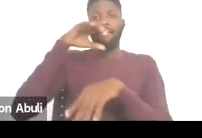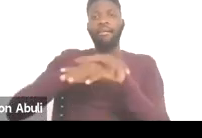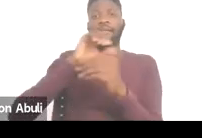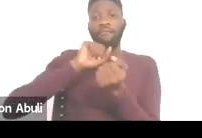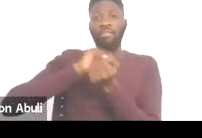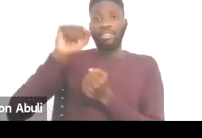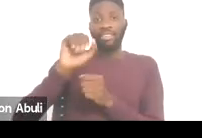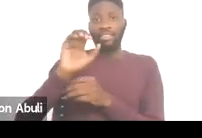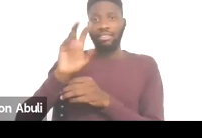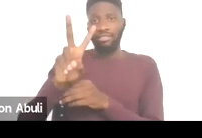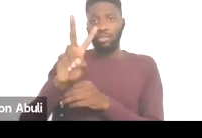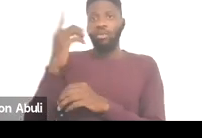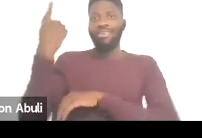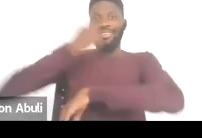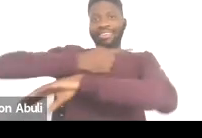CVs in a day.